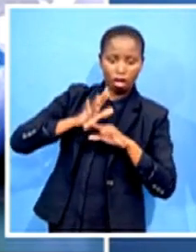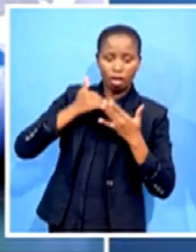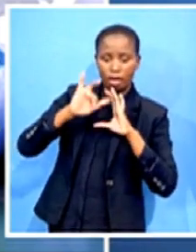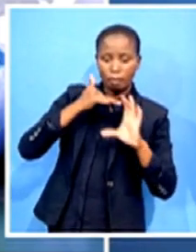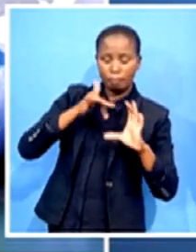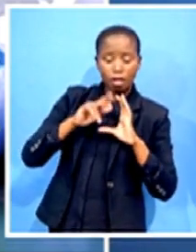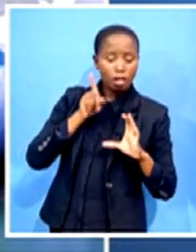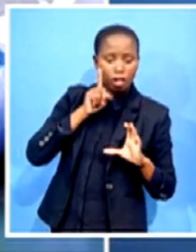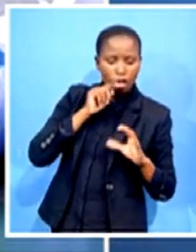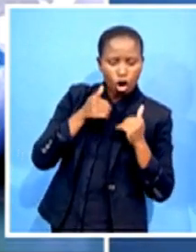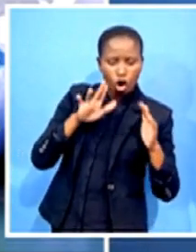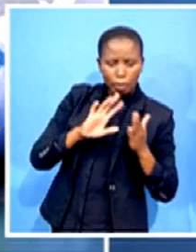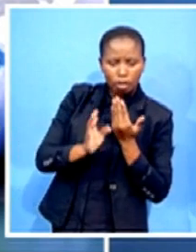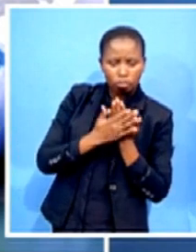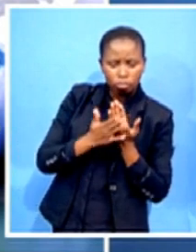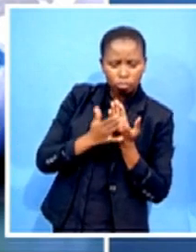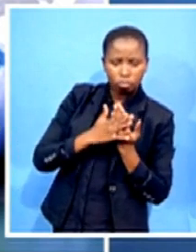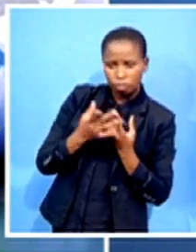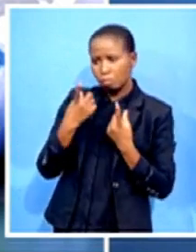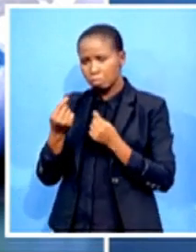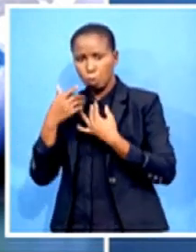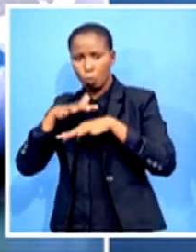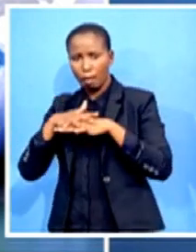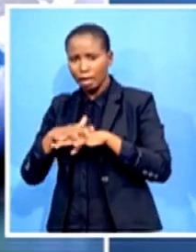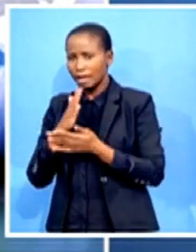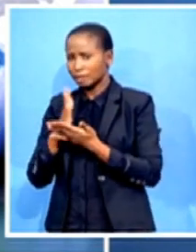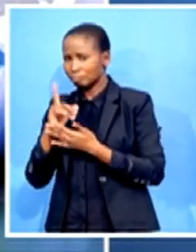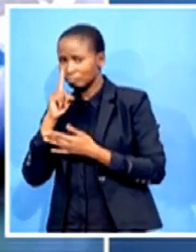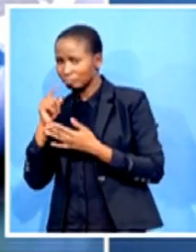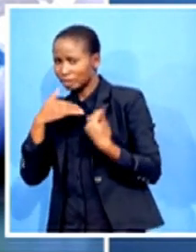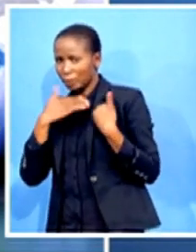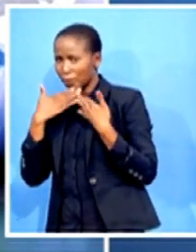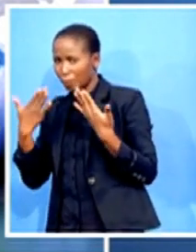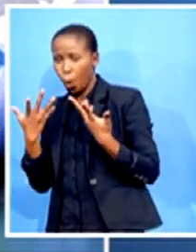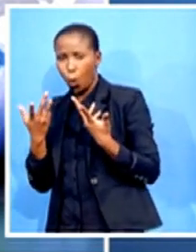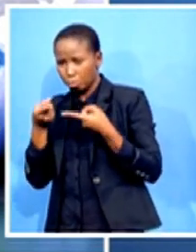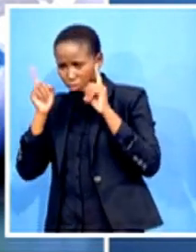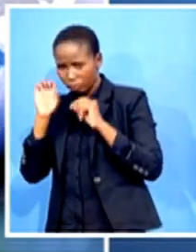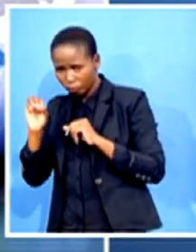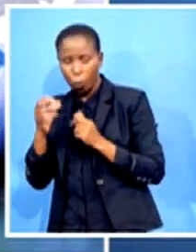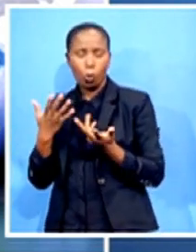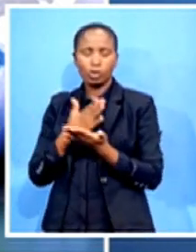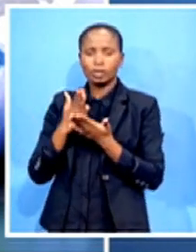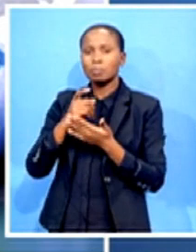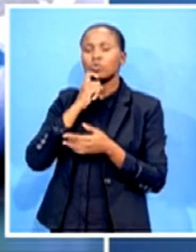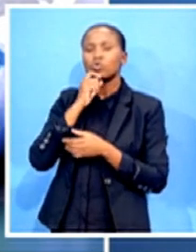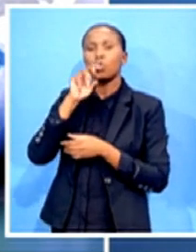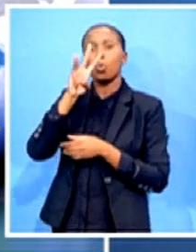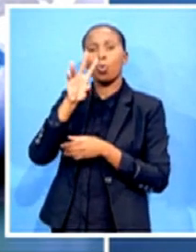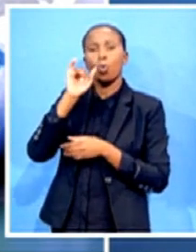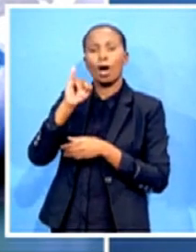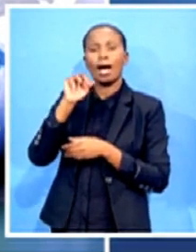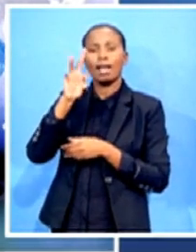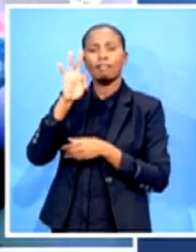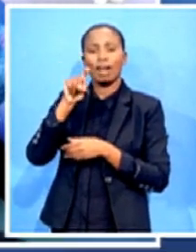going to websites which are not secure, or using Wi-Fi hotspots, which also unfortunately is not secure. Pankaj,